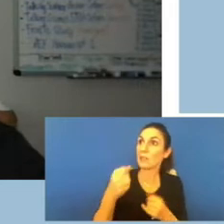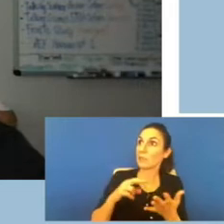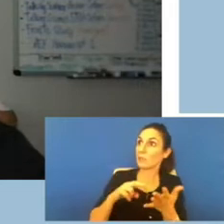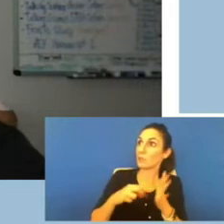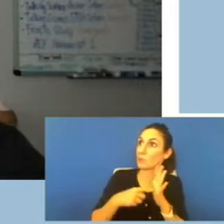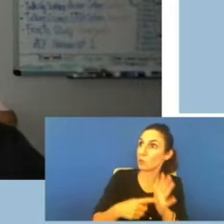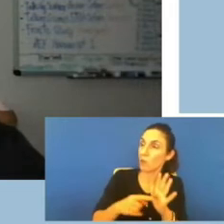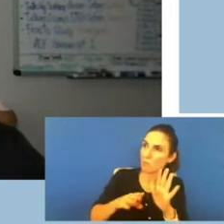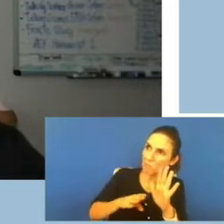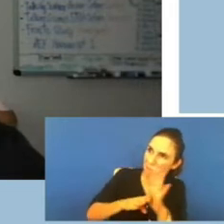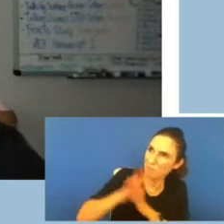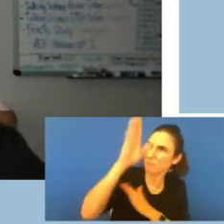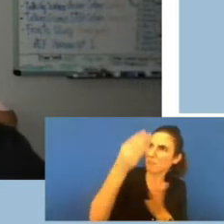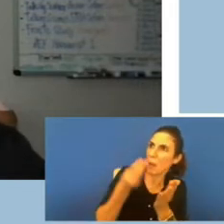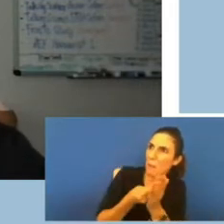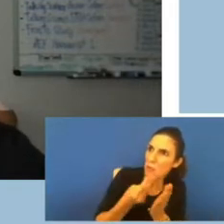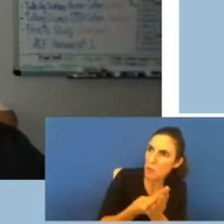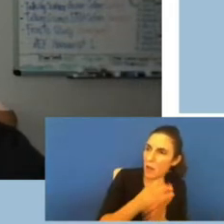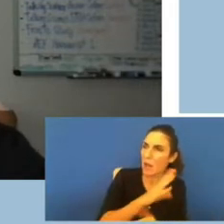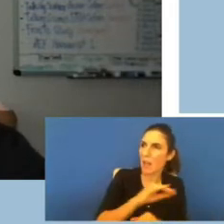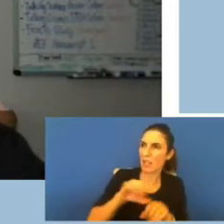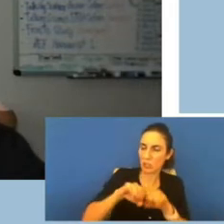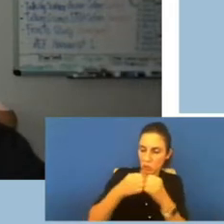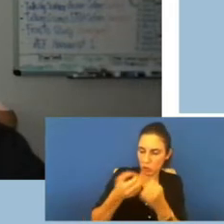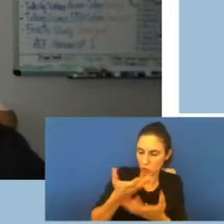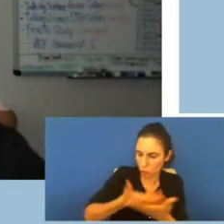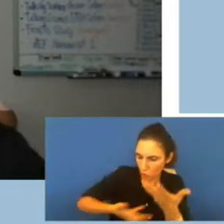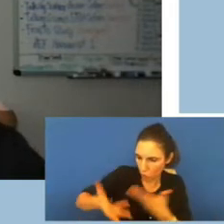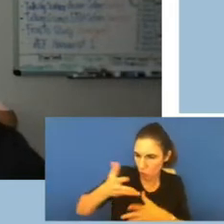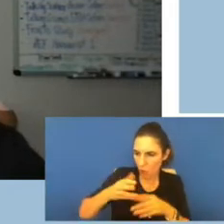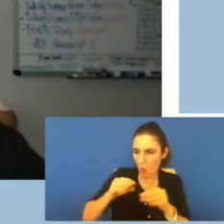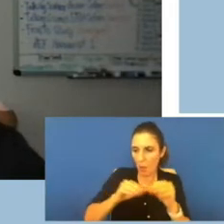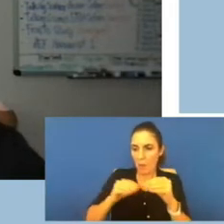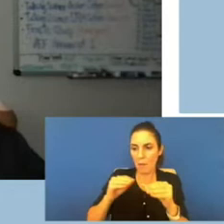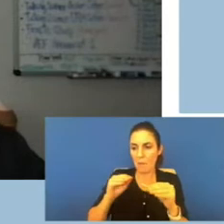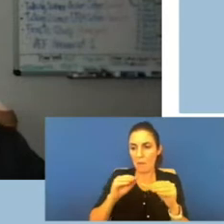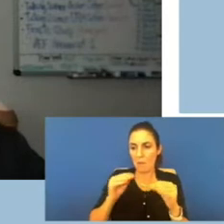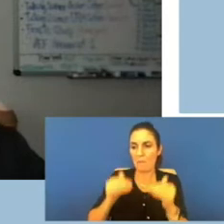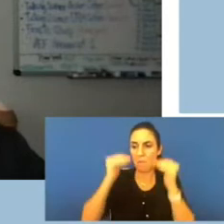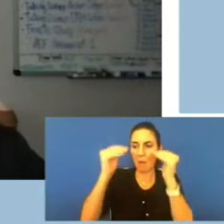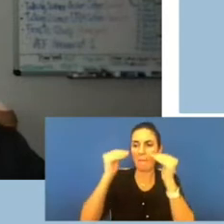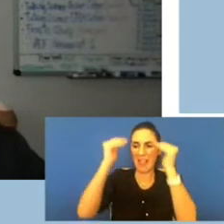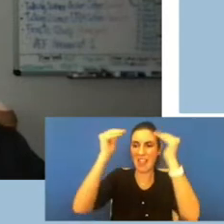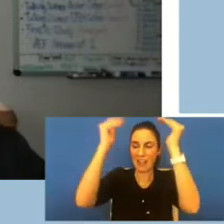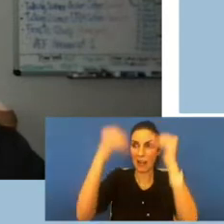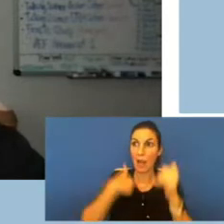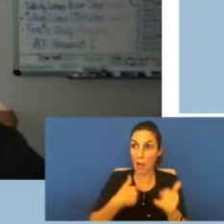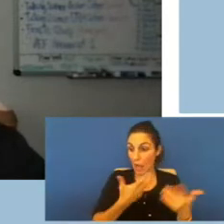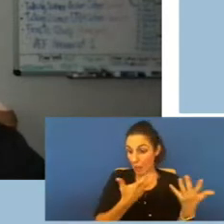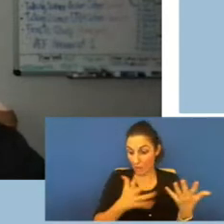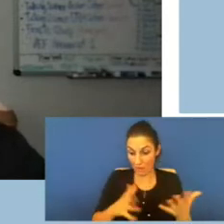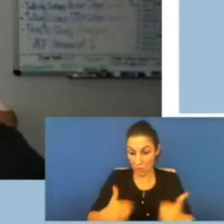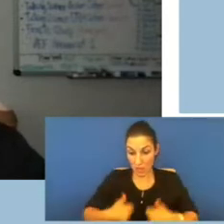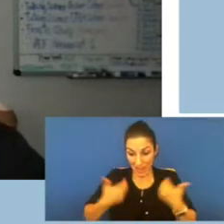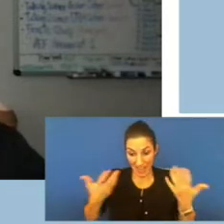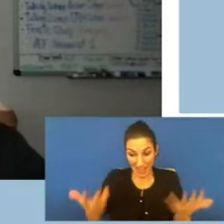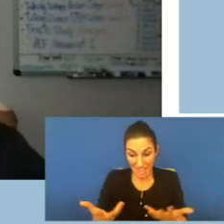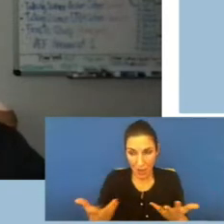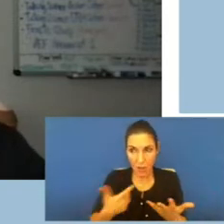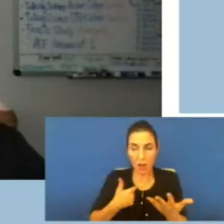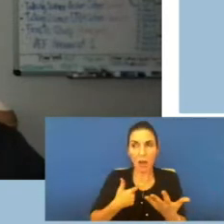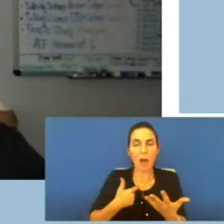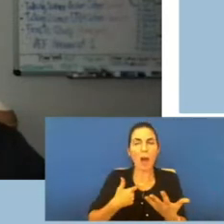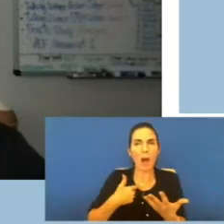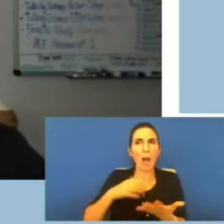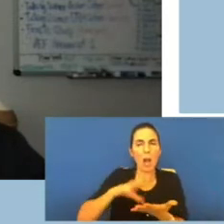mobility. But of course, once you live here, you recognize that like many other countries, there are inherent injustices